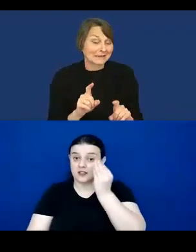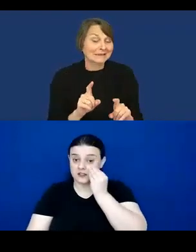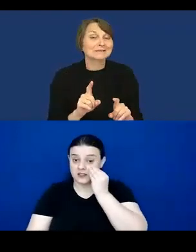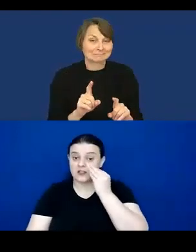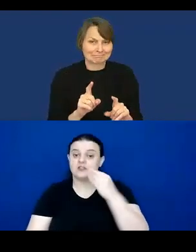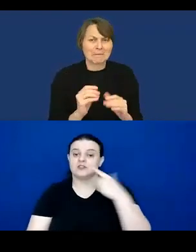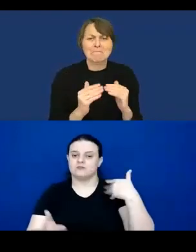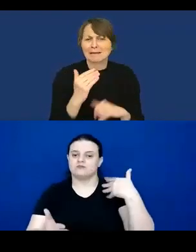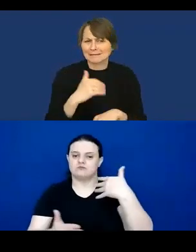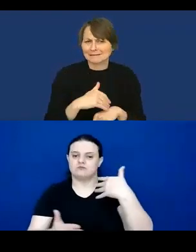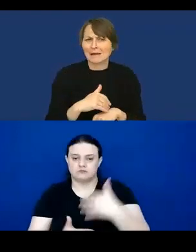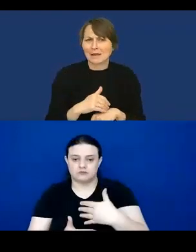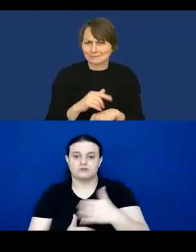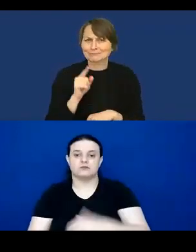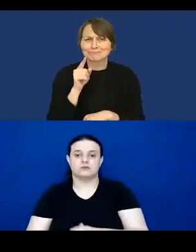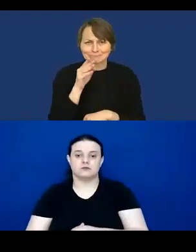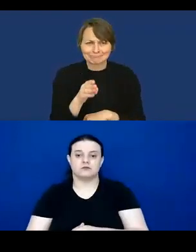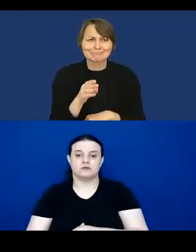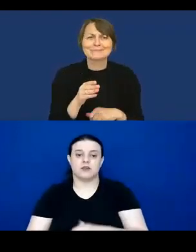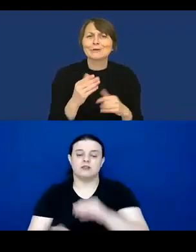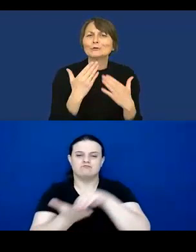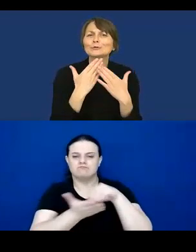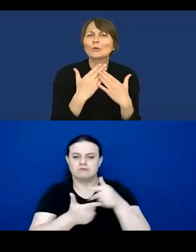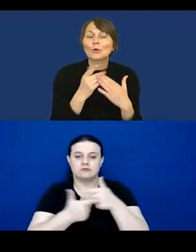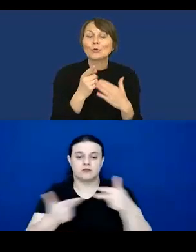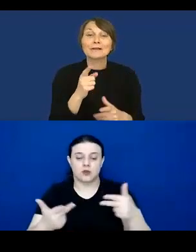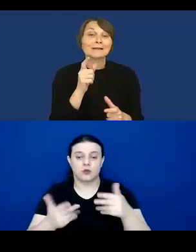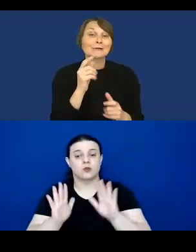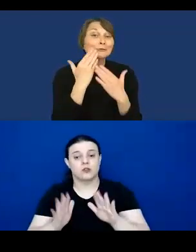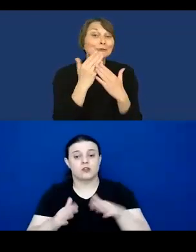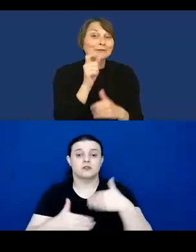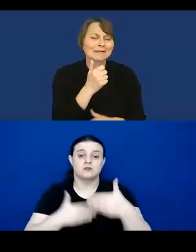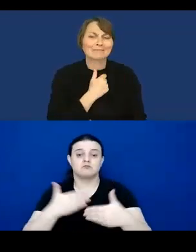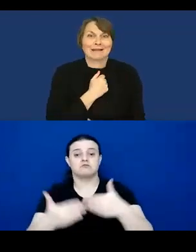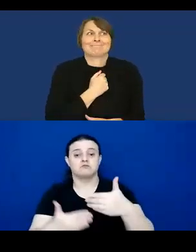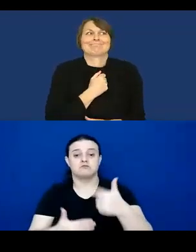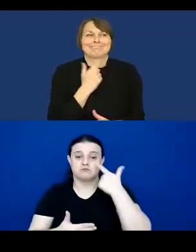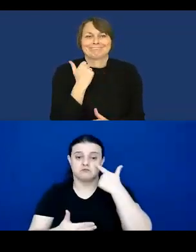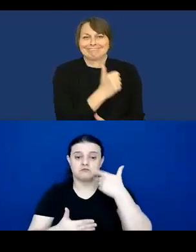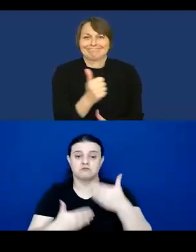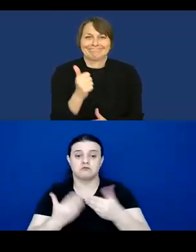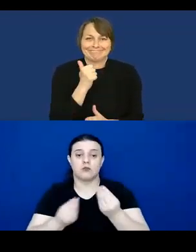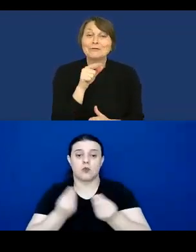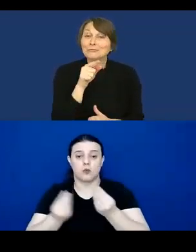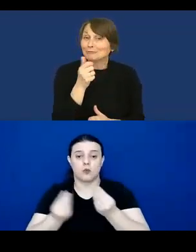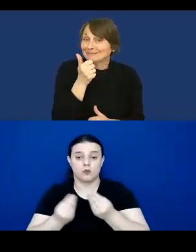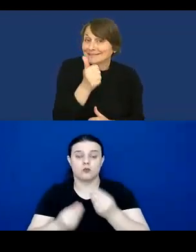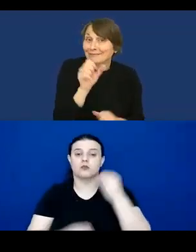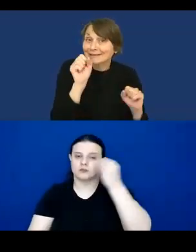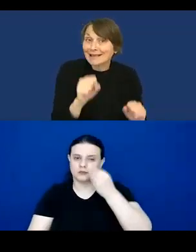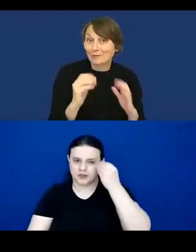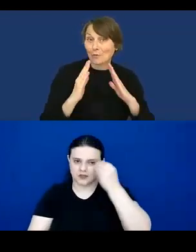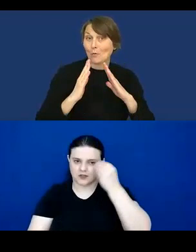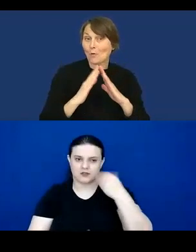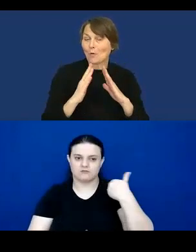and students like it, so probably you should also try it at home and experience that